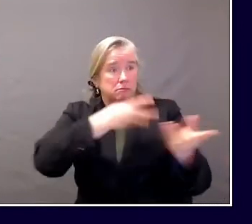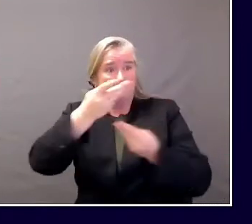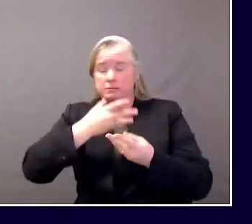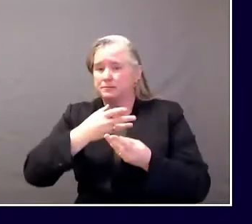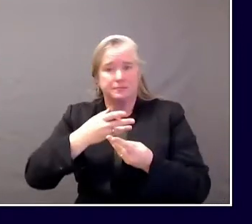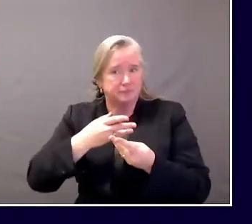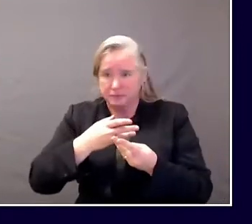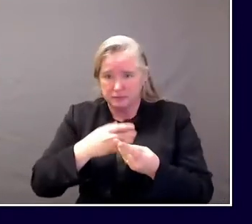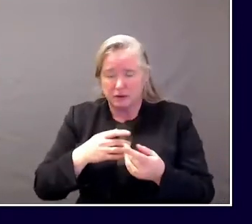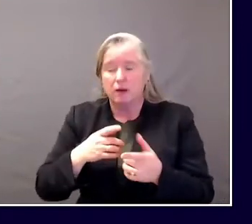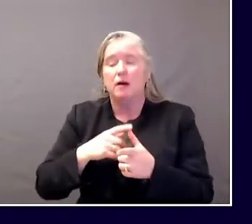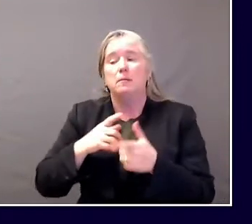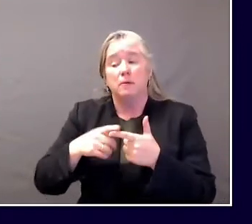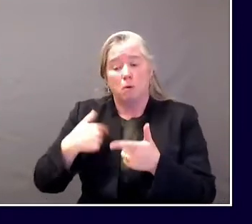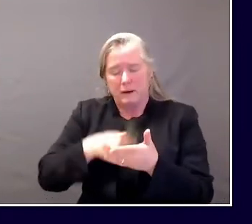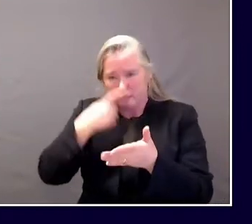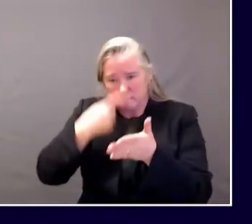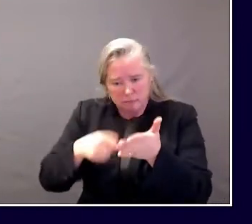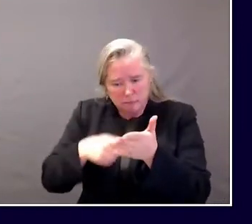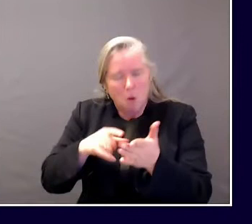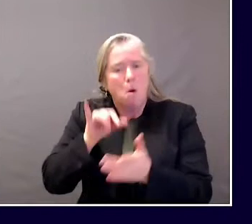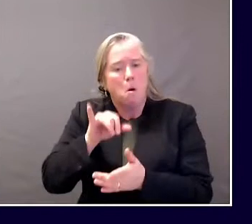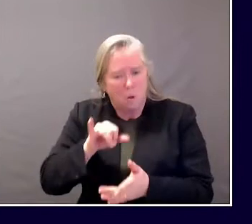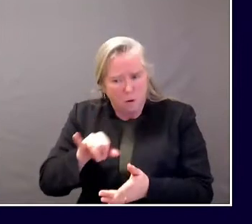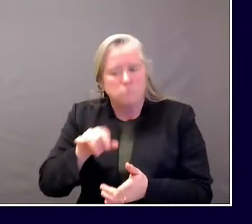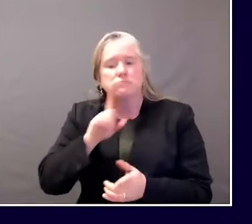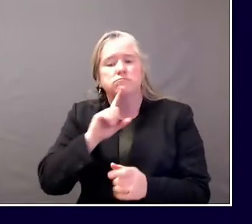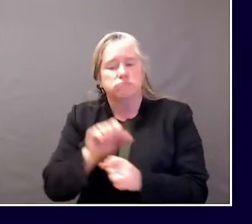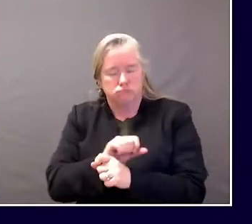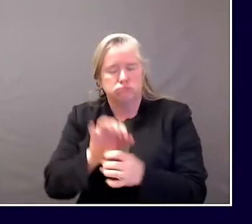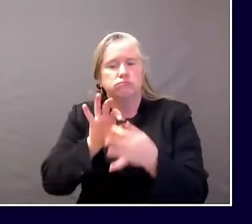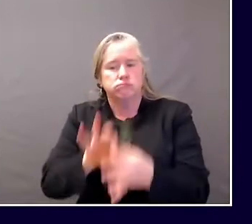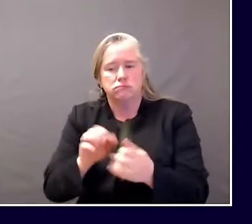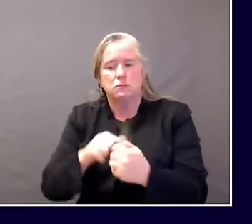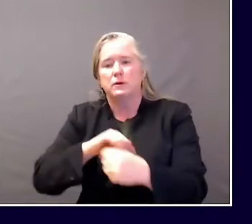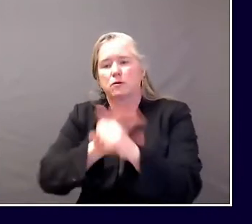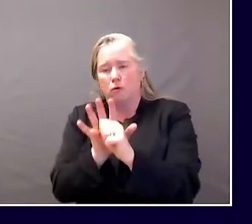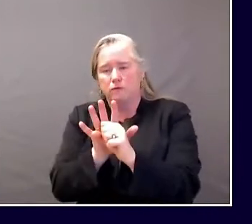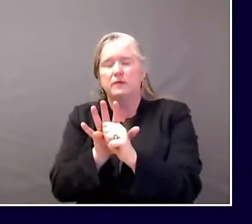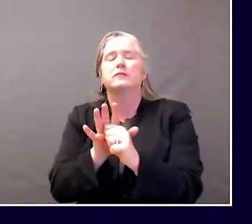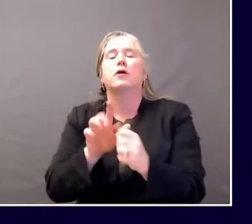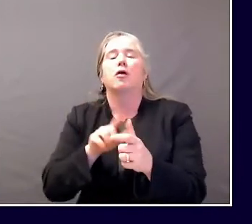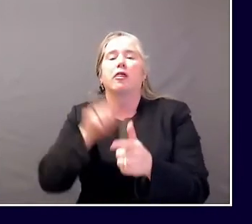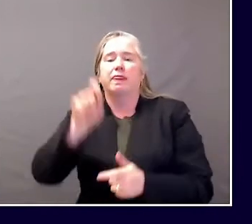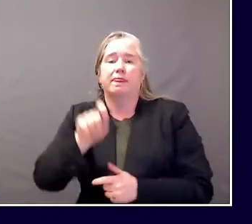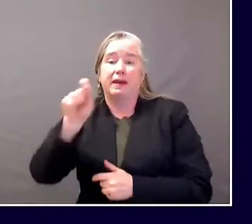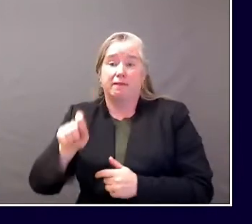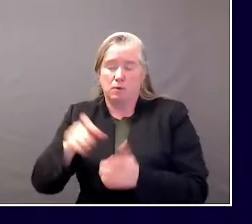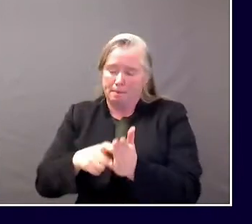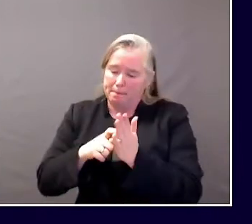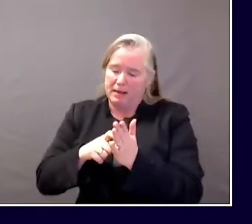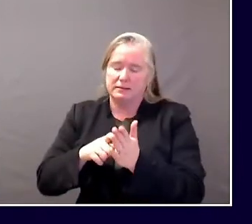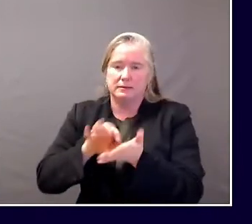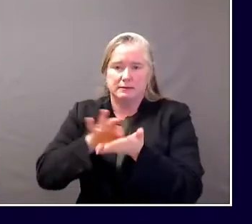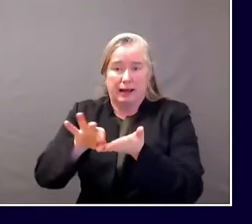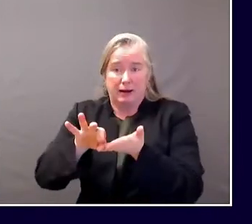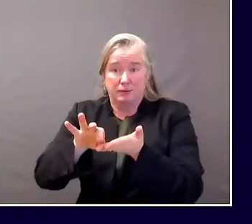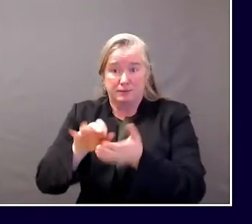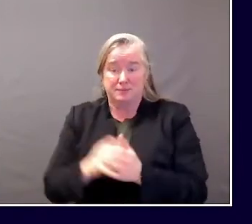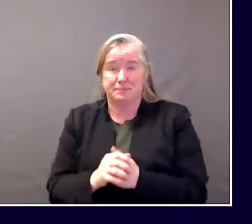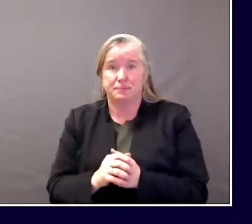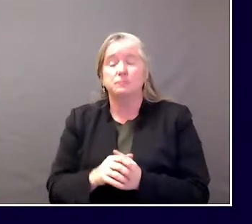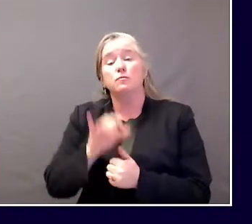our investigation were found to be COVID associated. This process is part of a